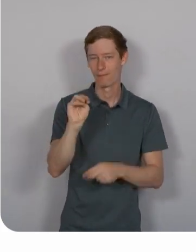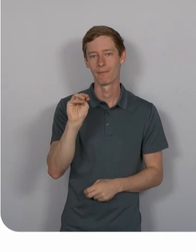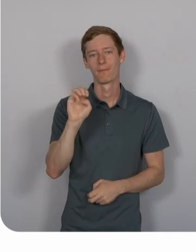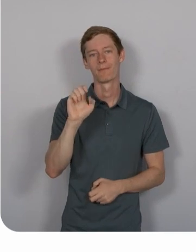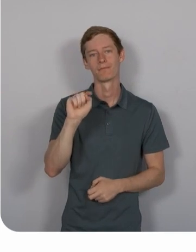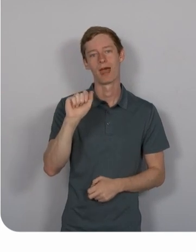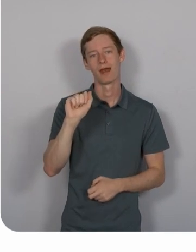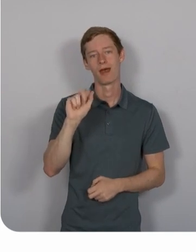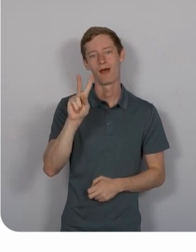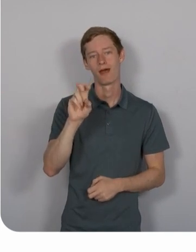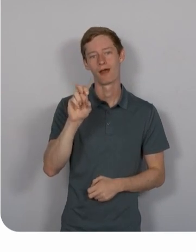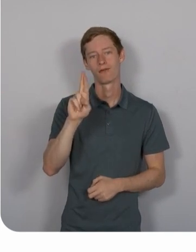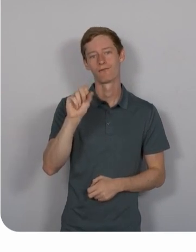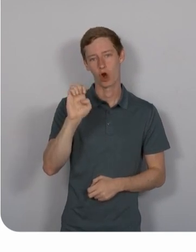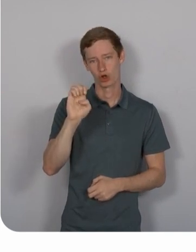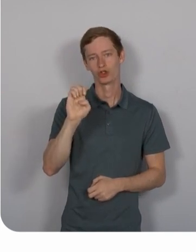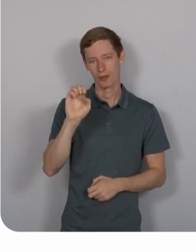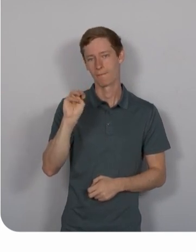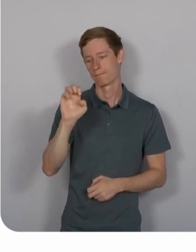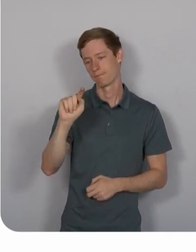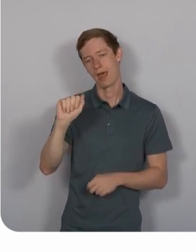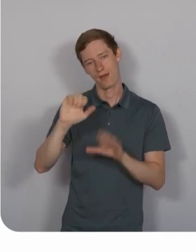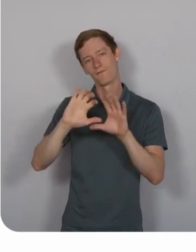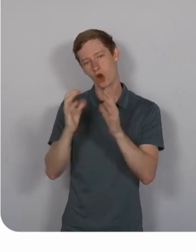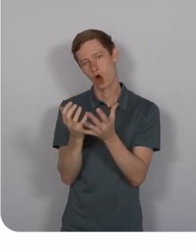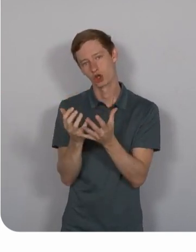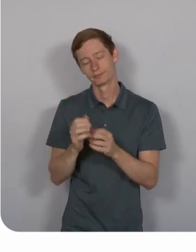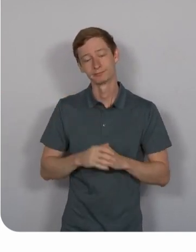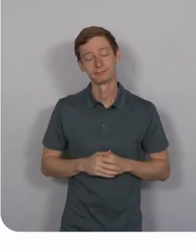of the foundational technologies to enable this